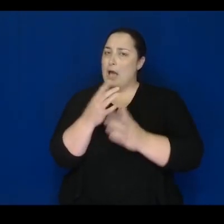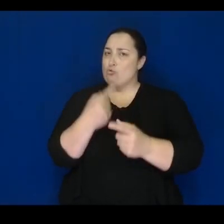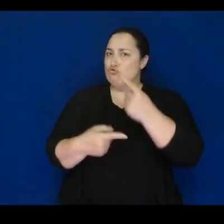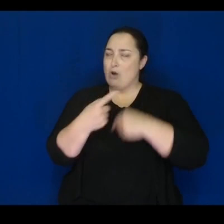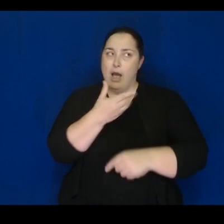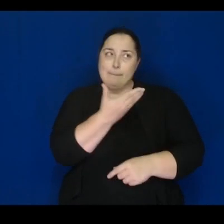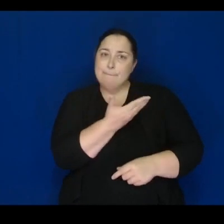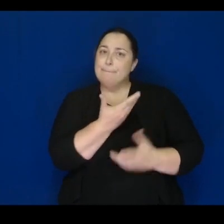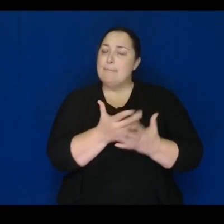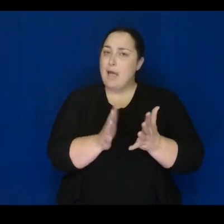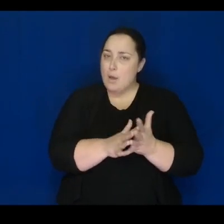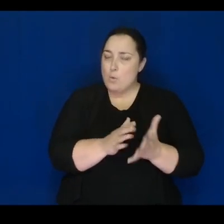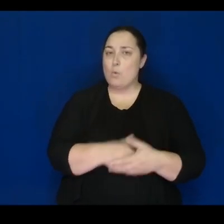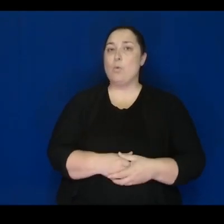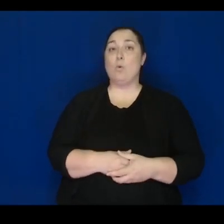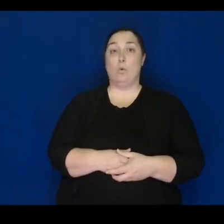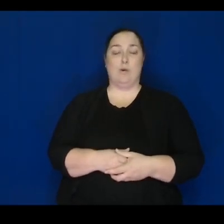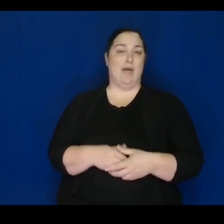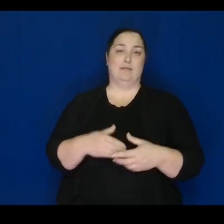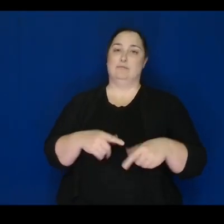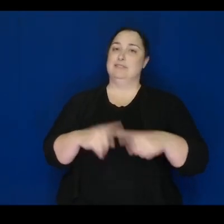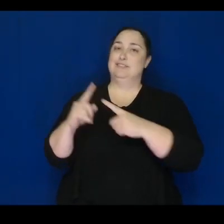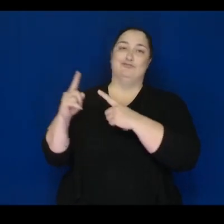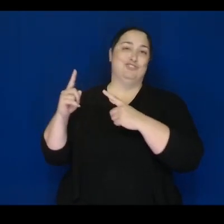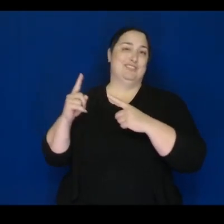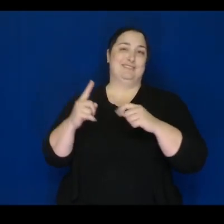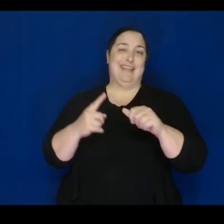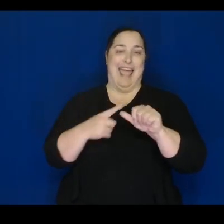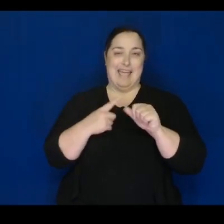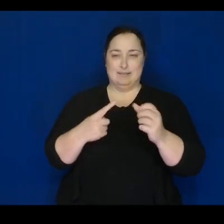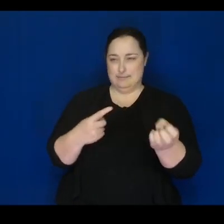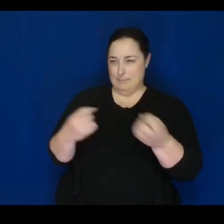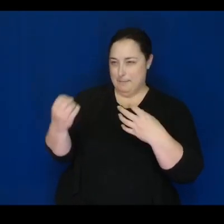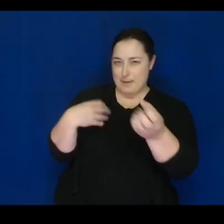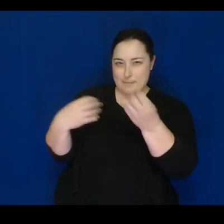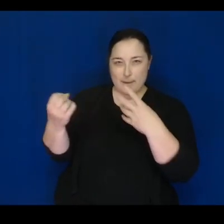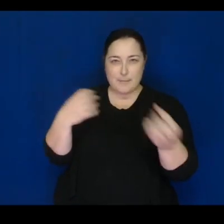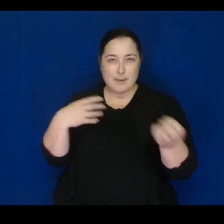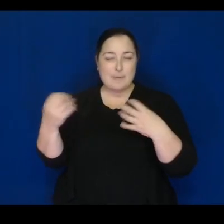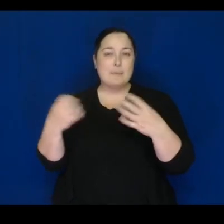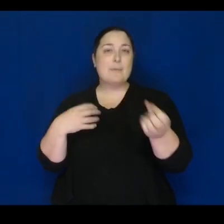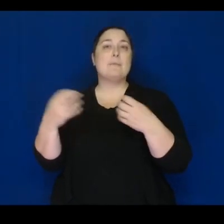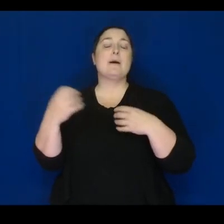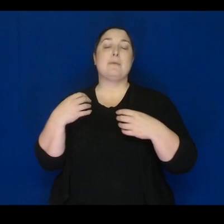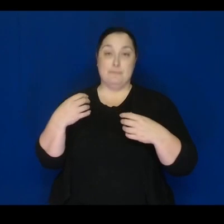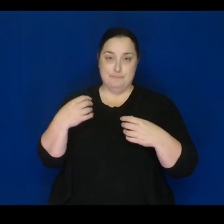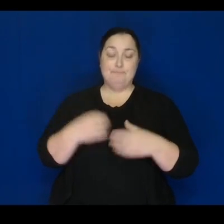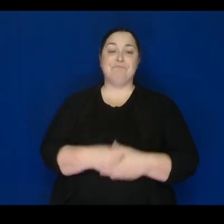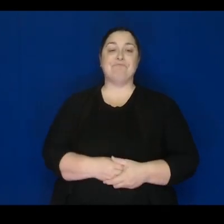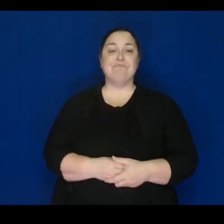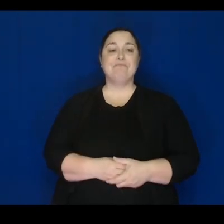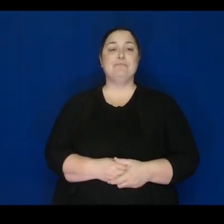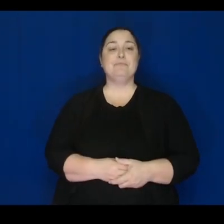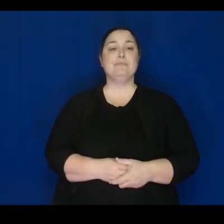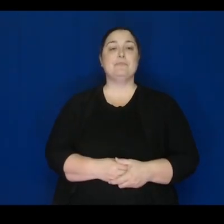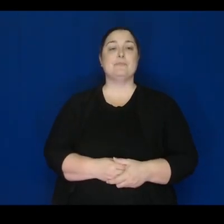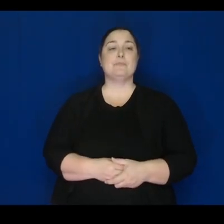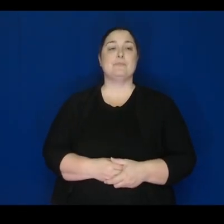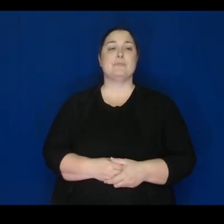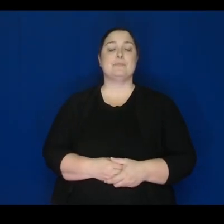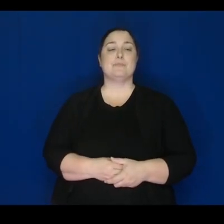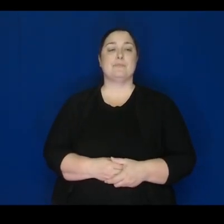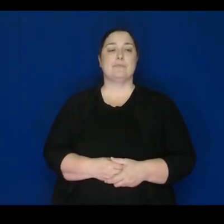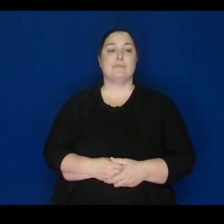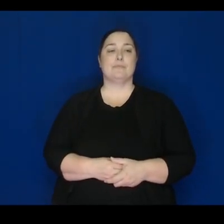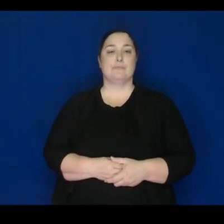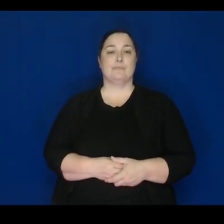this artwork? And we get all sorts of answers, and we kind of build on those answers as well. And, you know, I